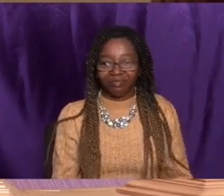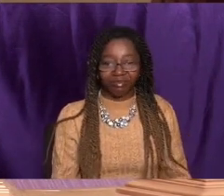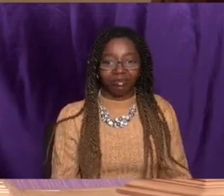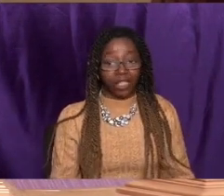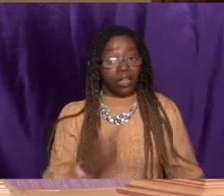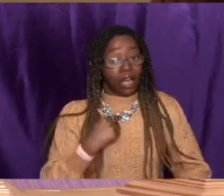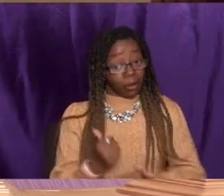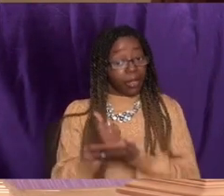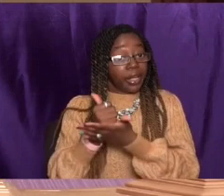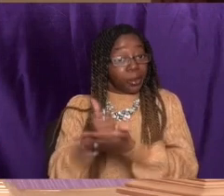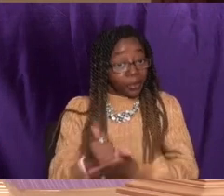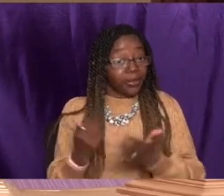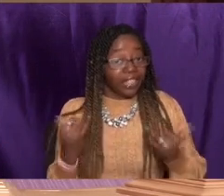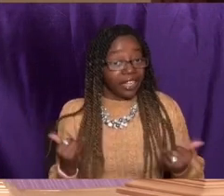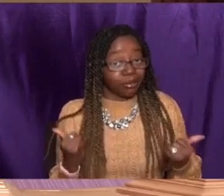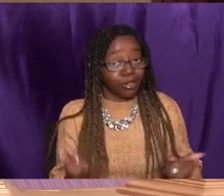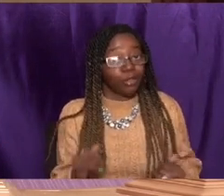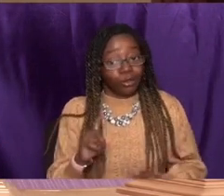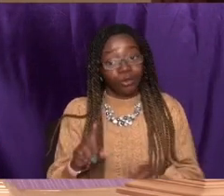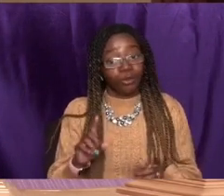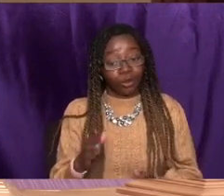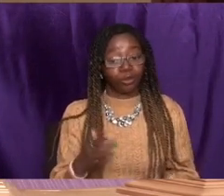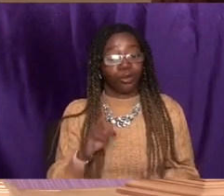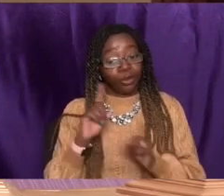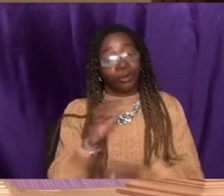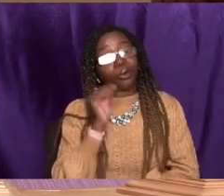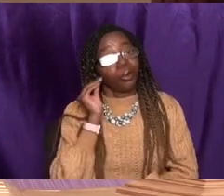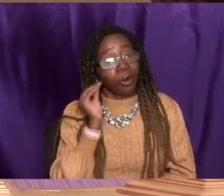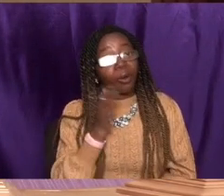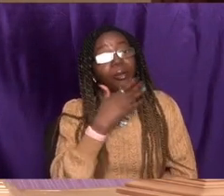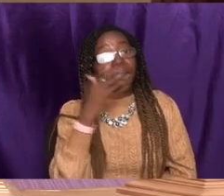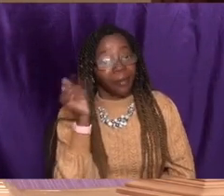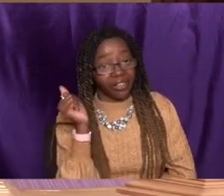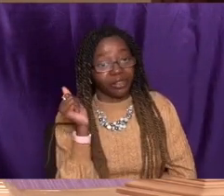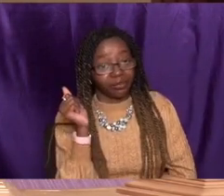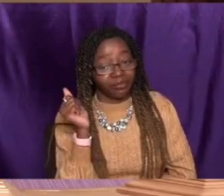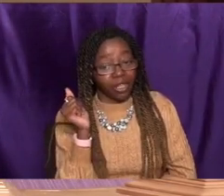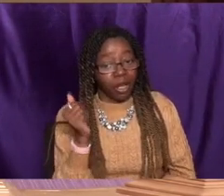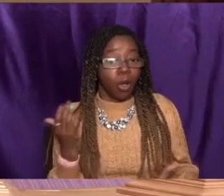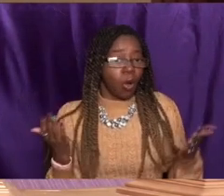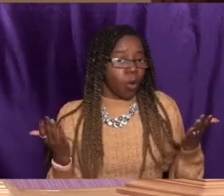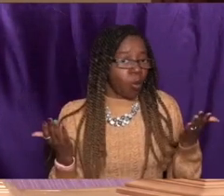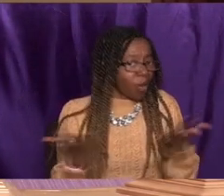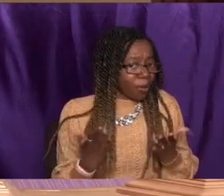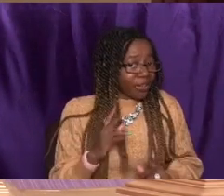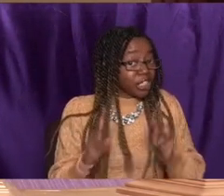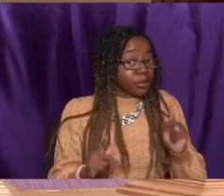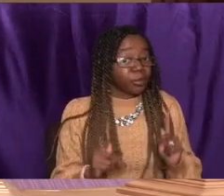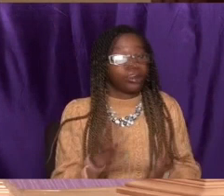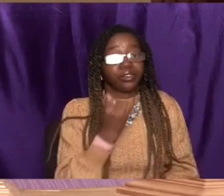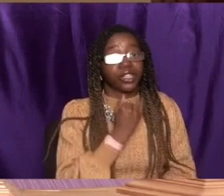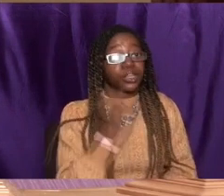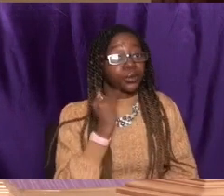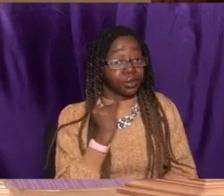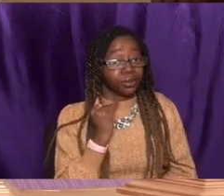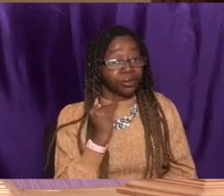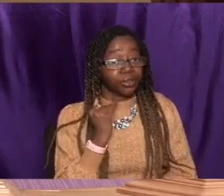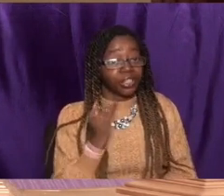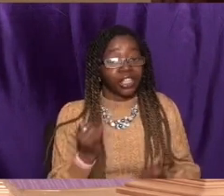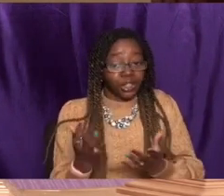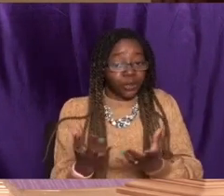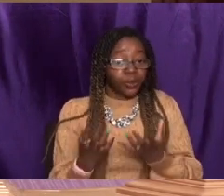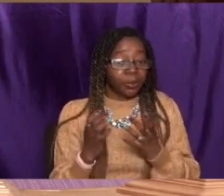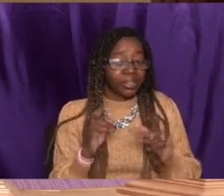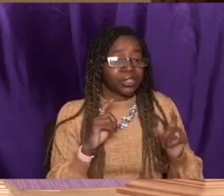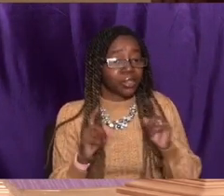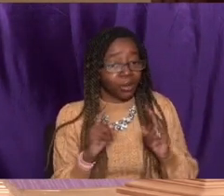I'm going to help you today. You're going to go home better. What about these people of Israel that you want me to talk